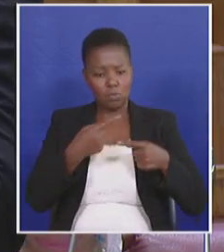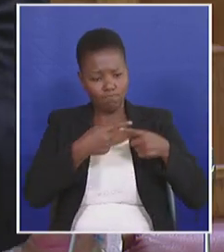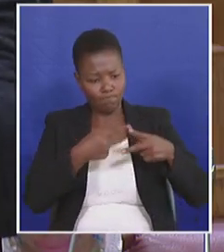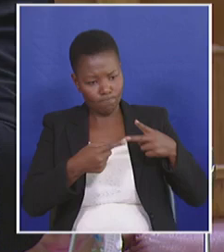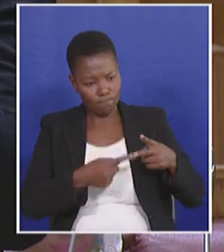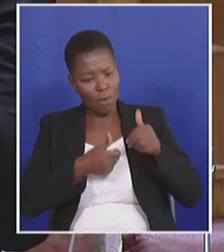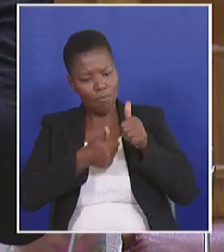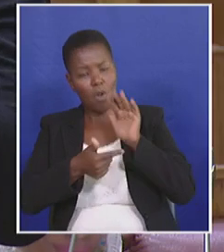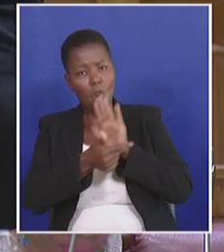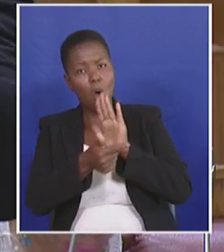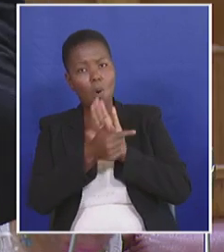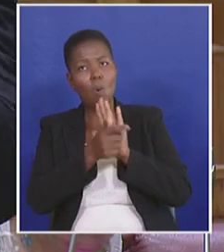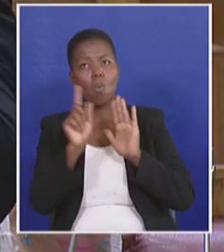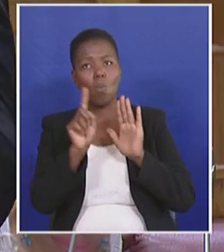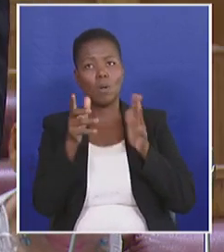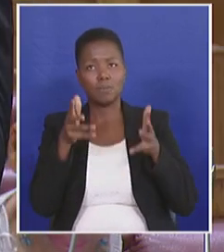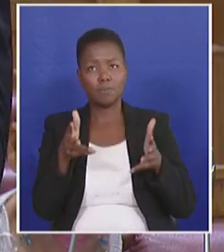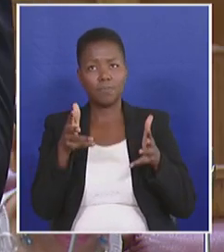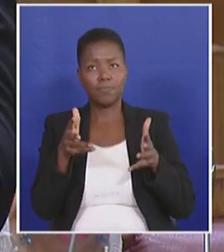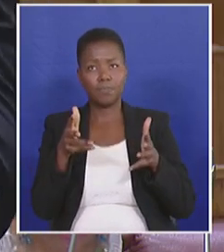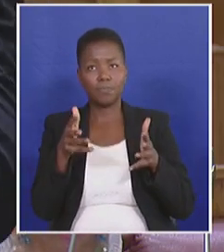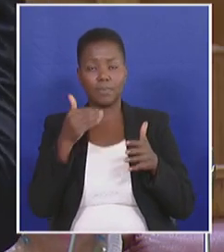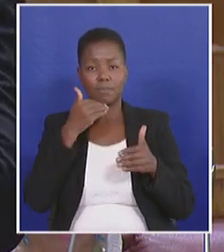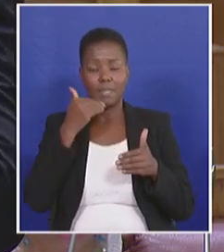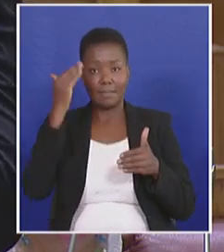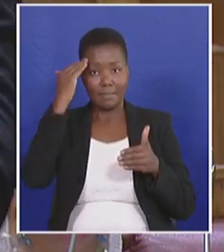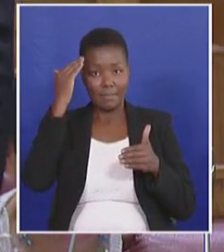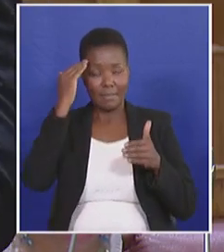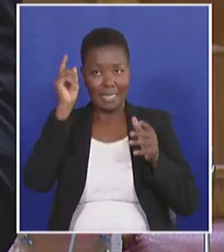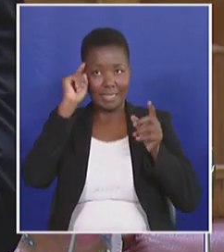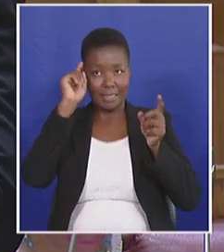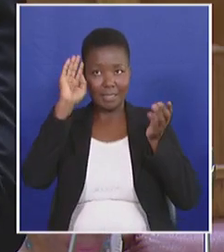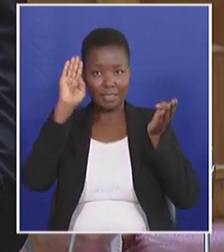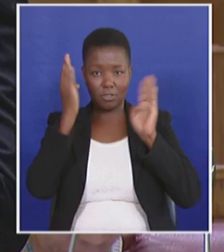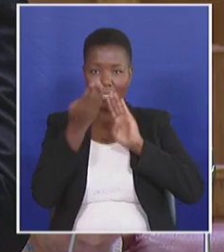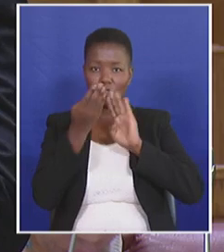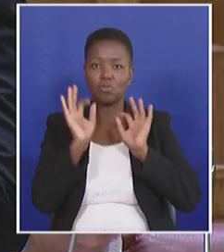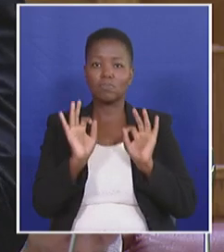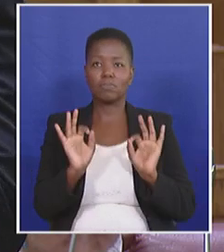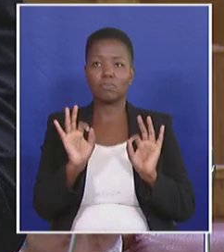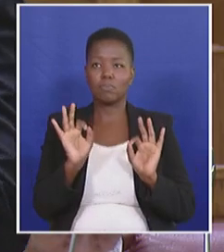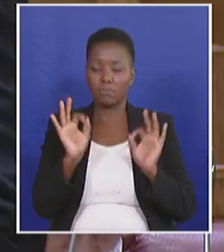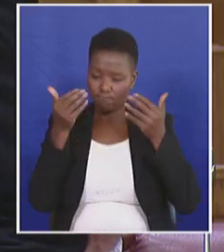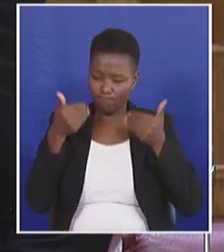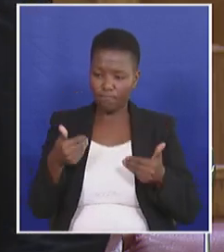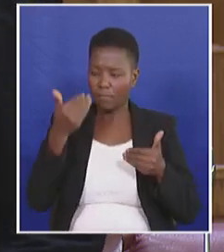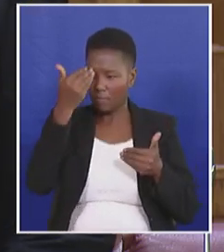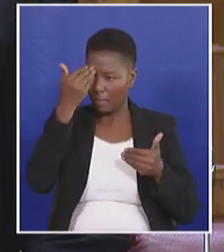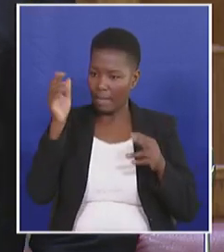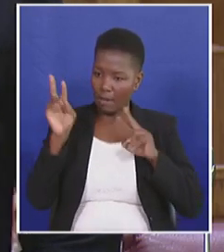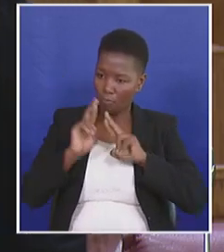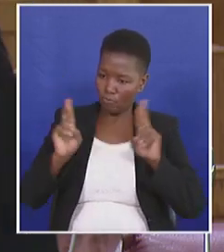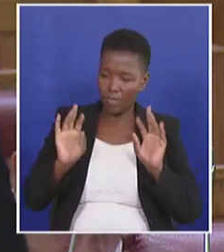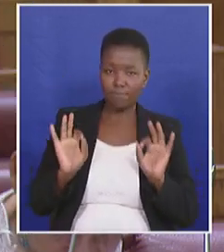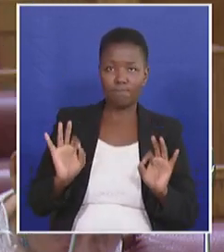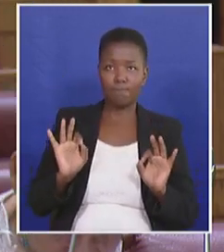has got to be a deliberate shift in your head as a police officer on the ground, for an example, that in this